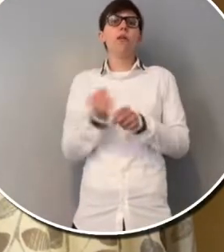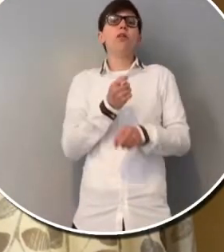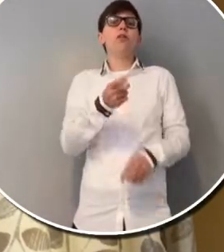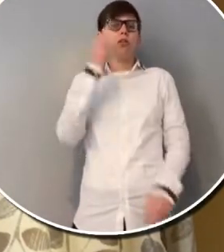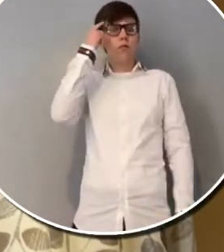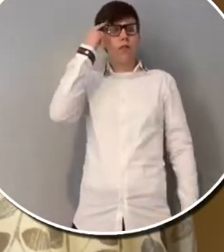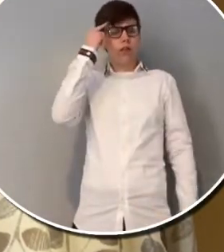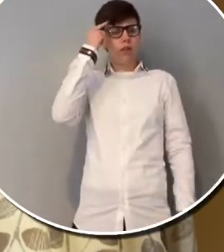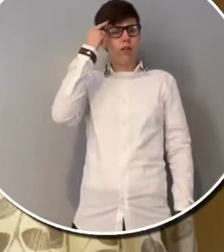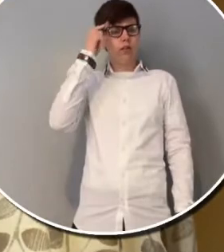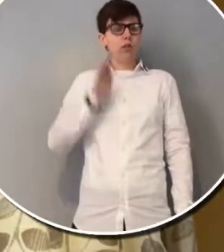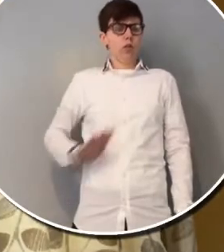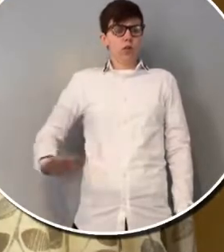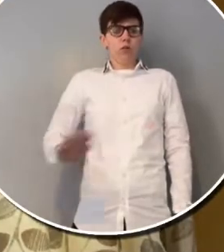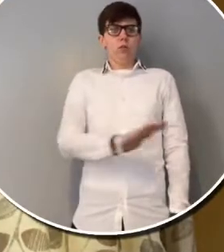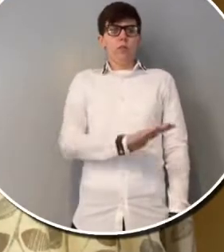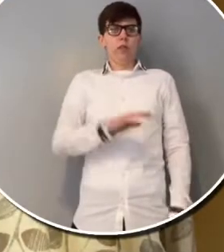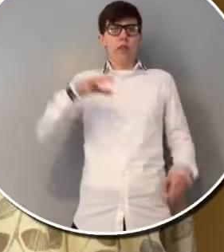let's try